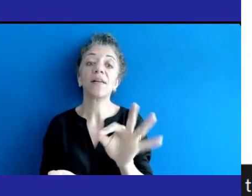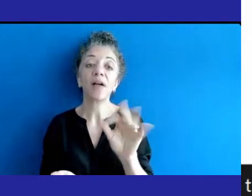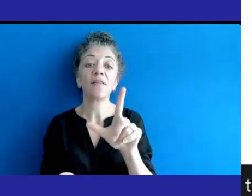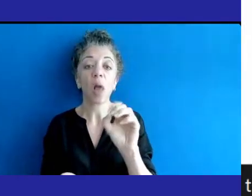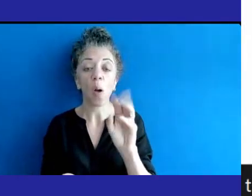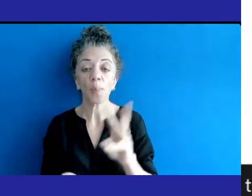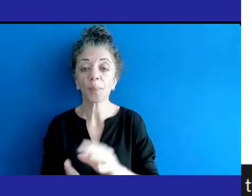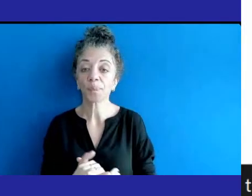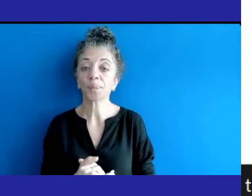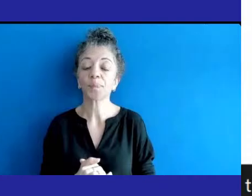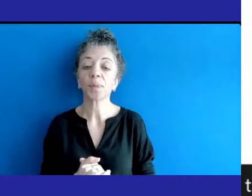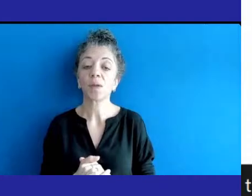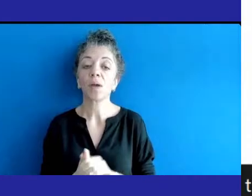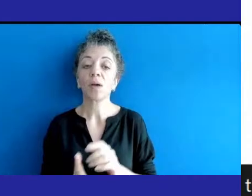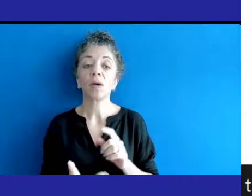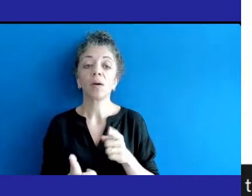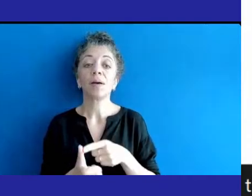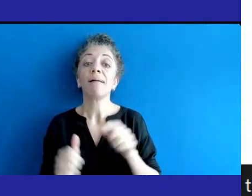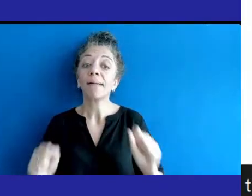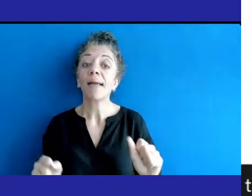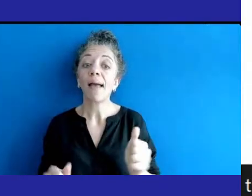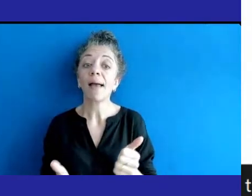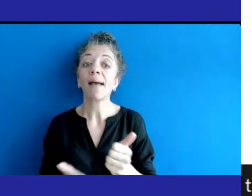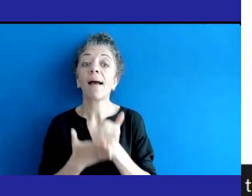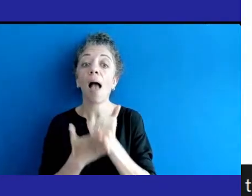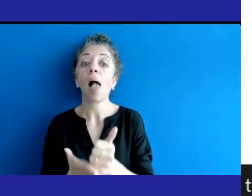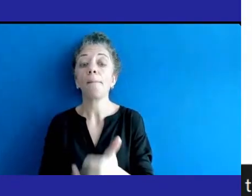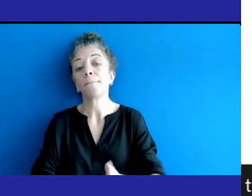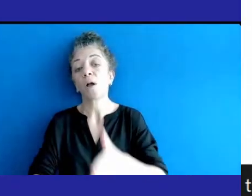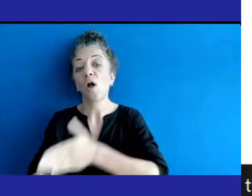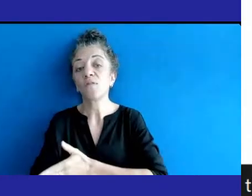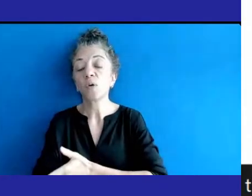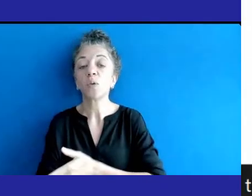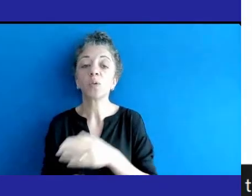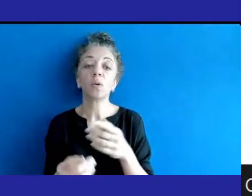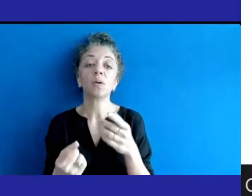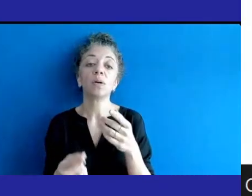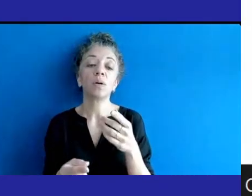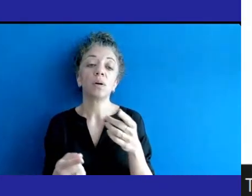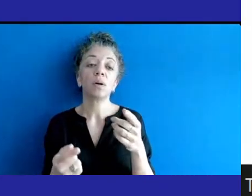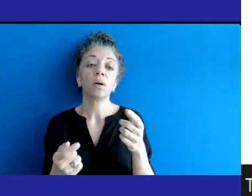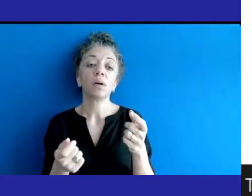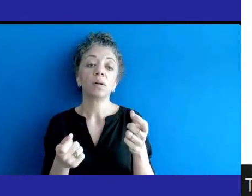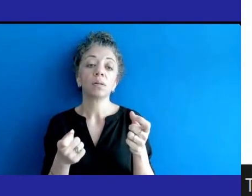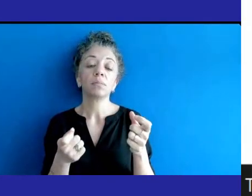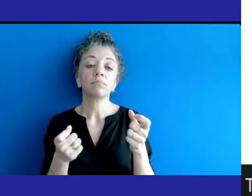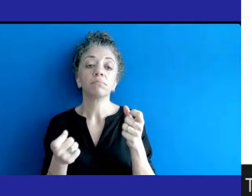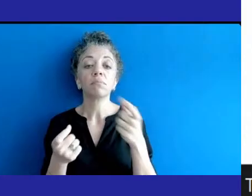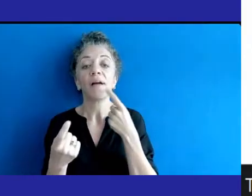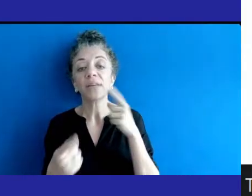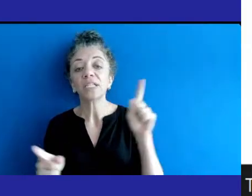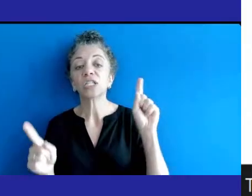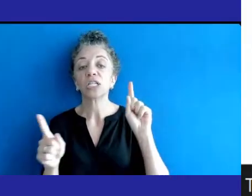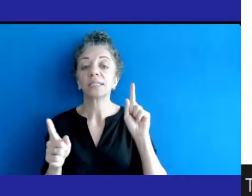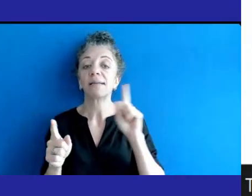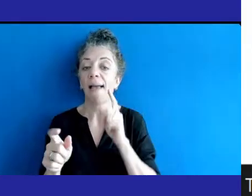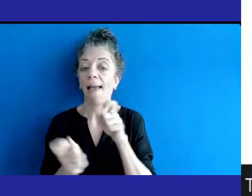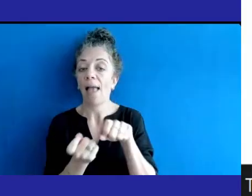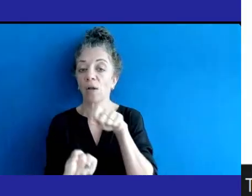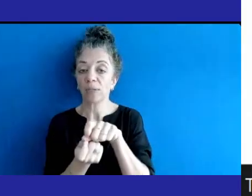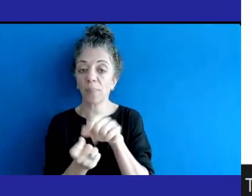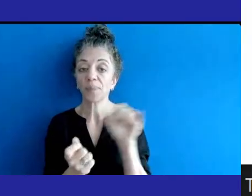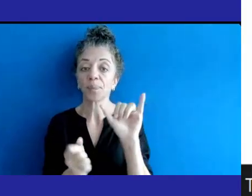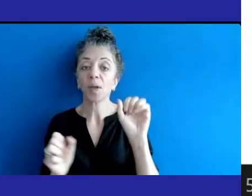boost efficiency and accuracy for routine discharge planning. The next is that they can facilitate us anticipating capacity strain